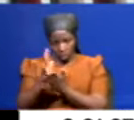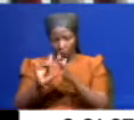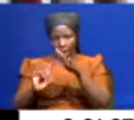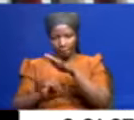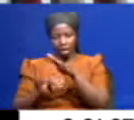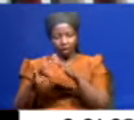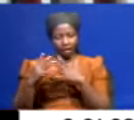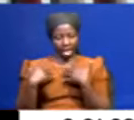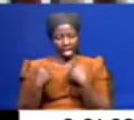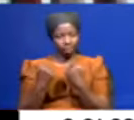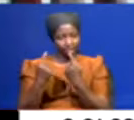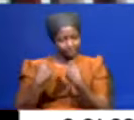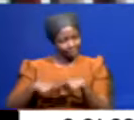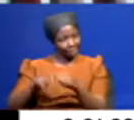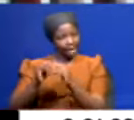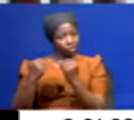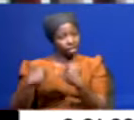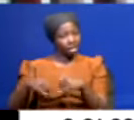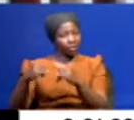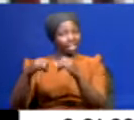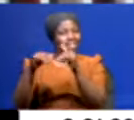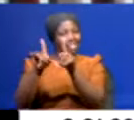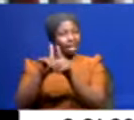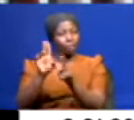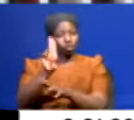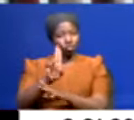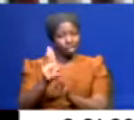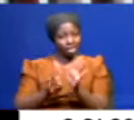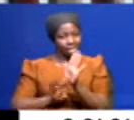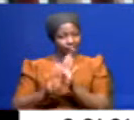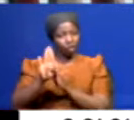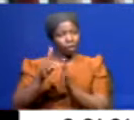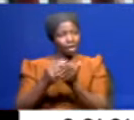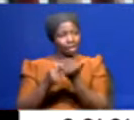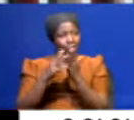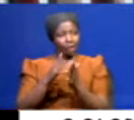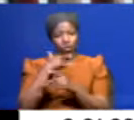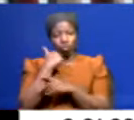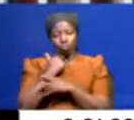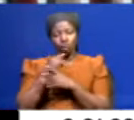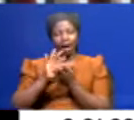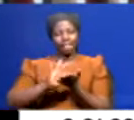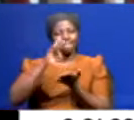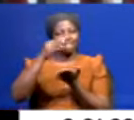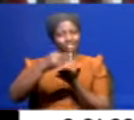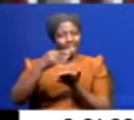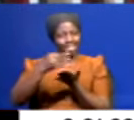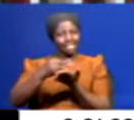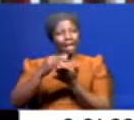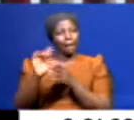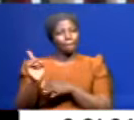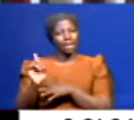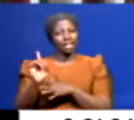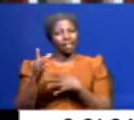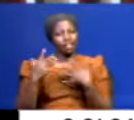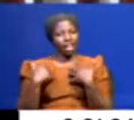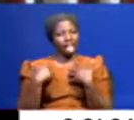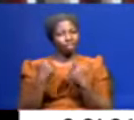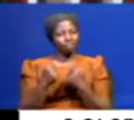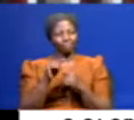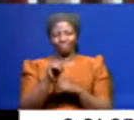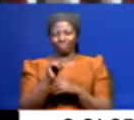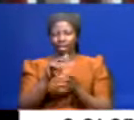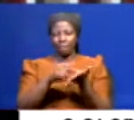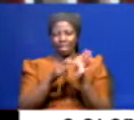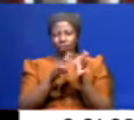same using development partners that are funding the Ministry of Health, that is clawback. So on the issue of the primary care